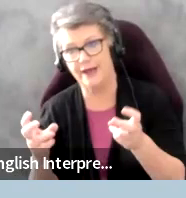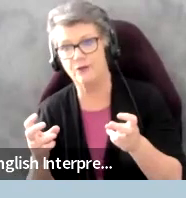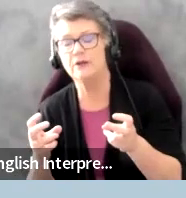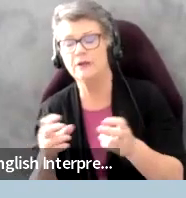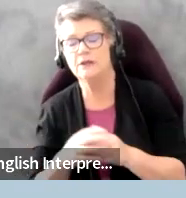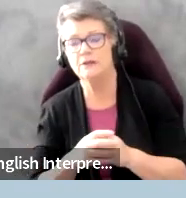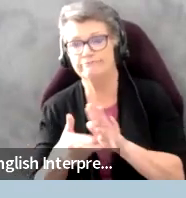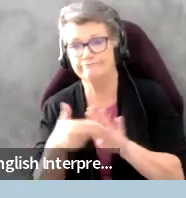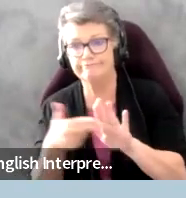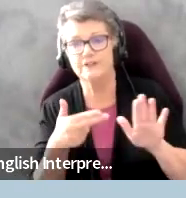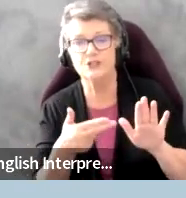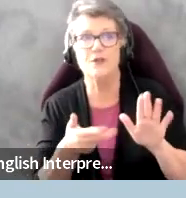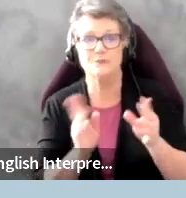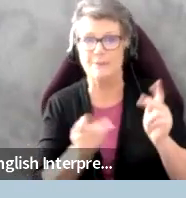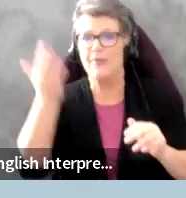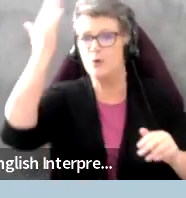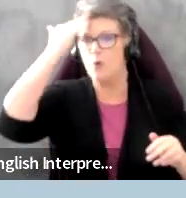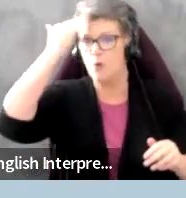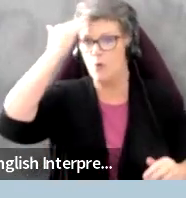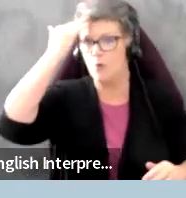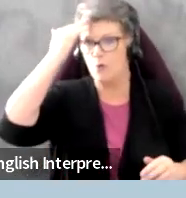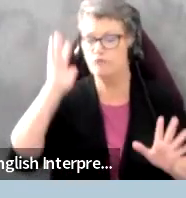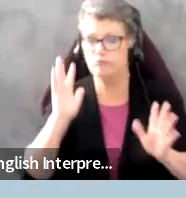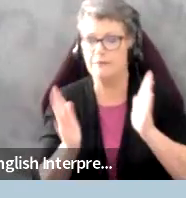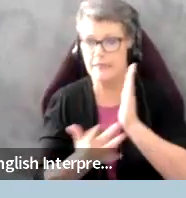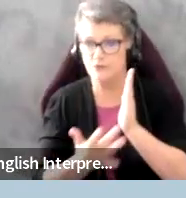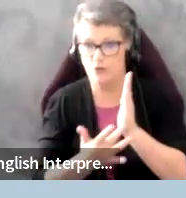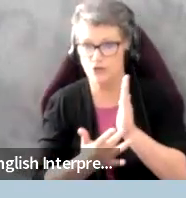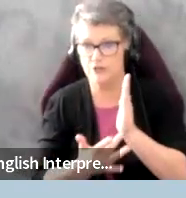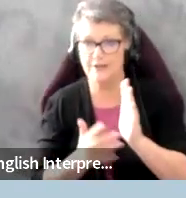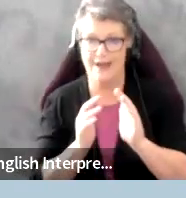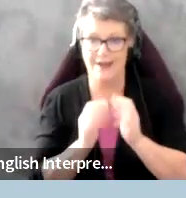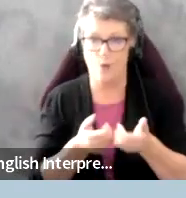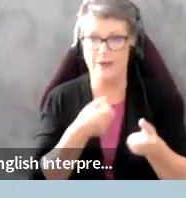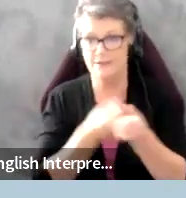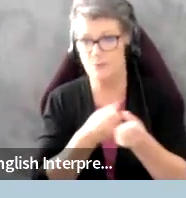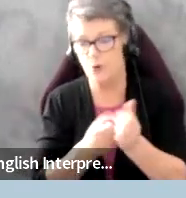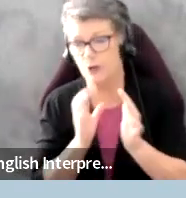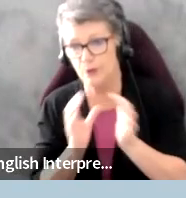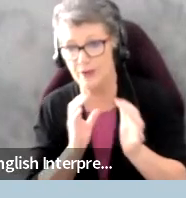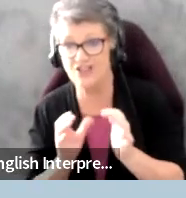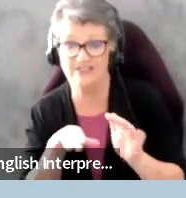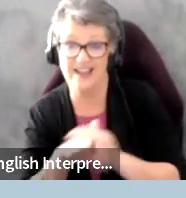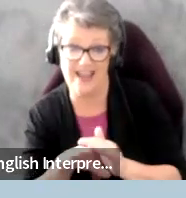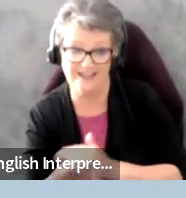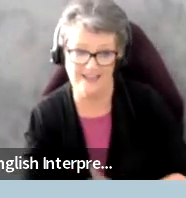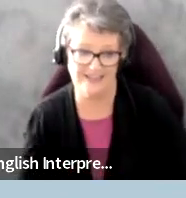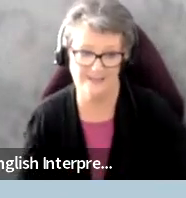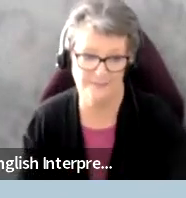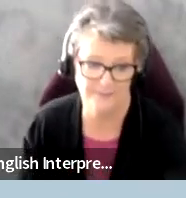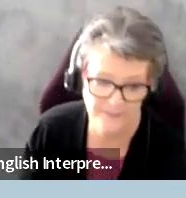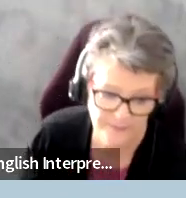definitely people that are knowledgeable about technology and how it can support communication and access to